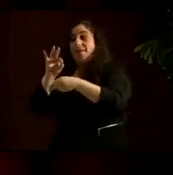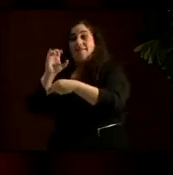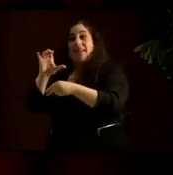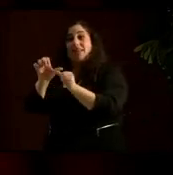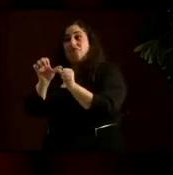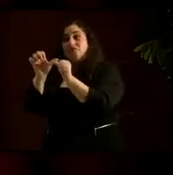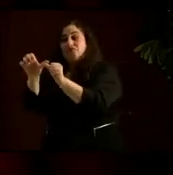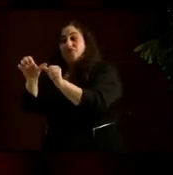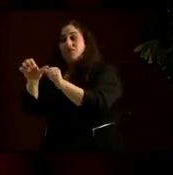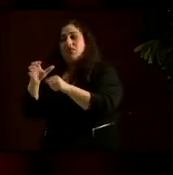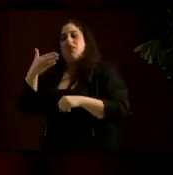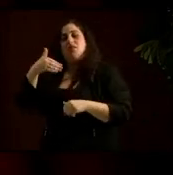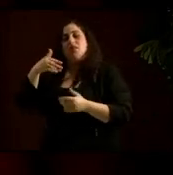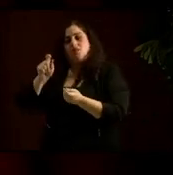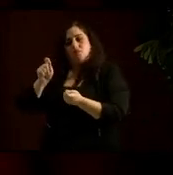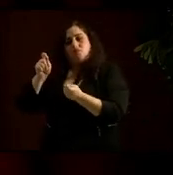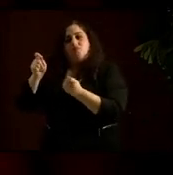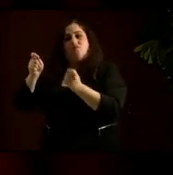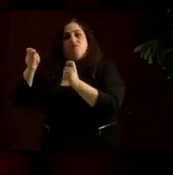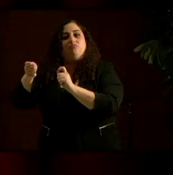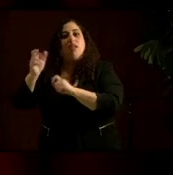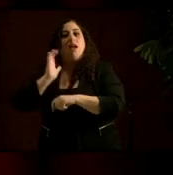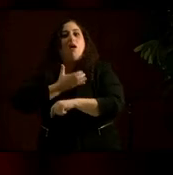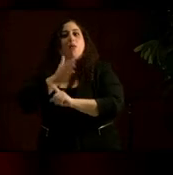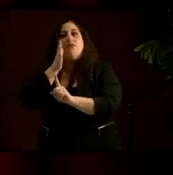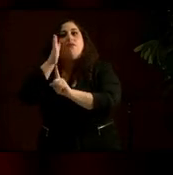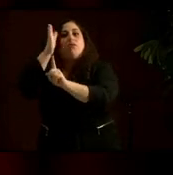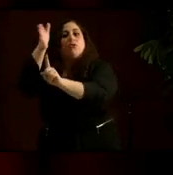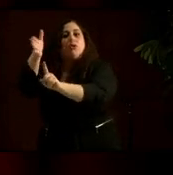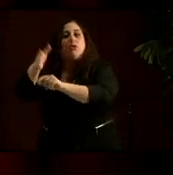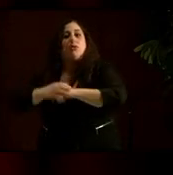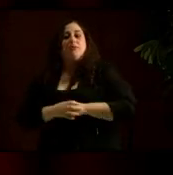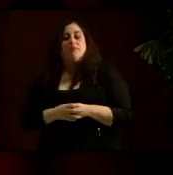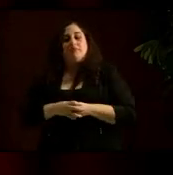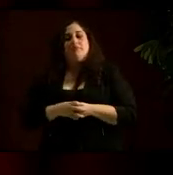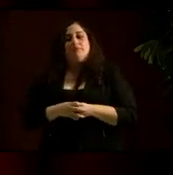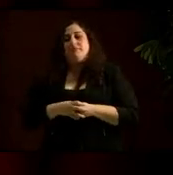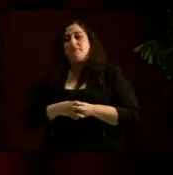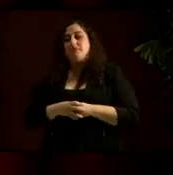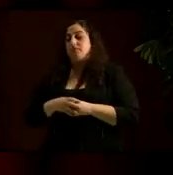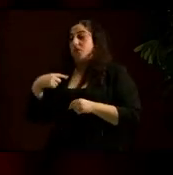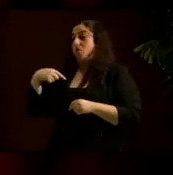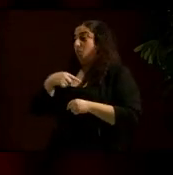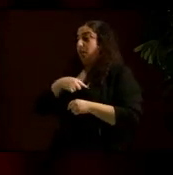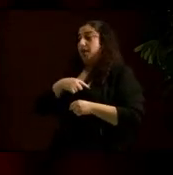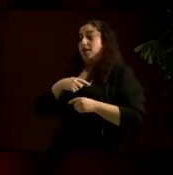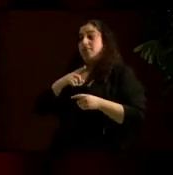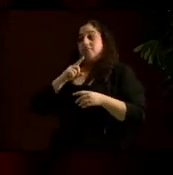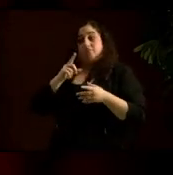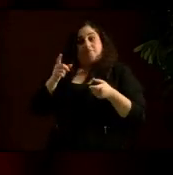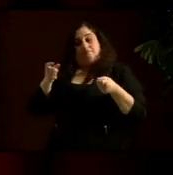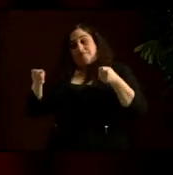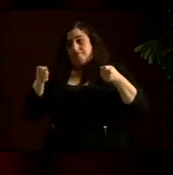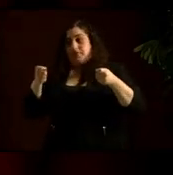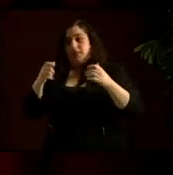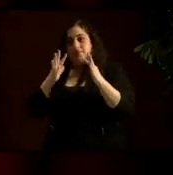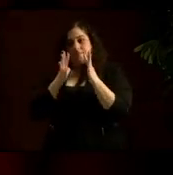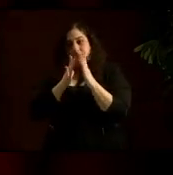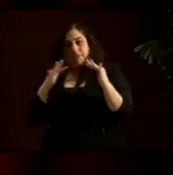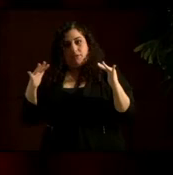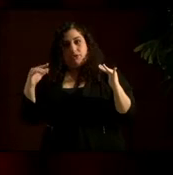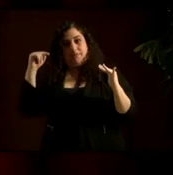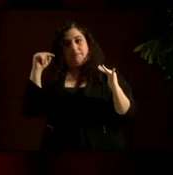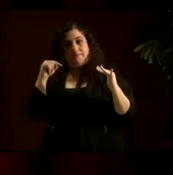Together, as a unique community defined by our diversity, our commitment to inclusivity, our demonstrated